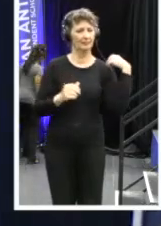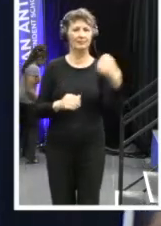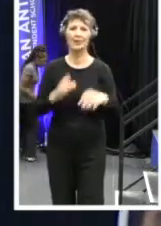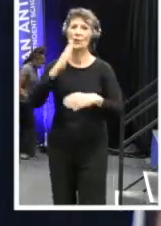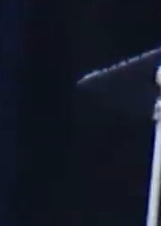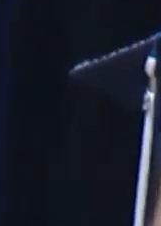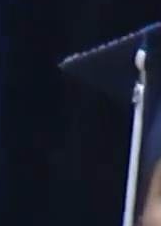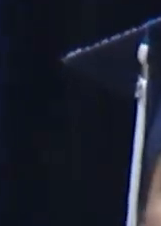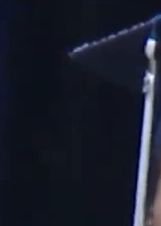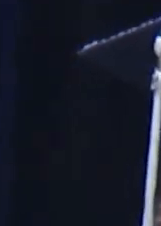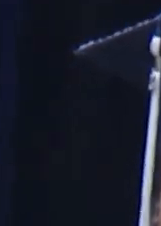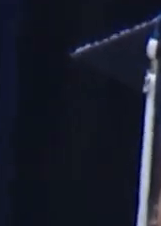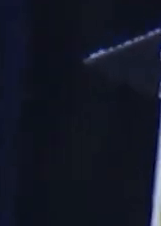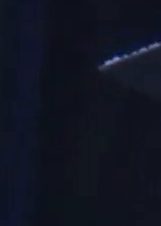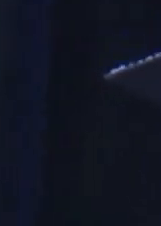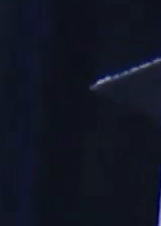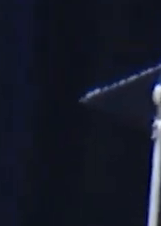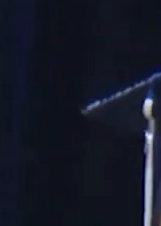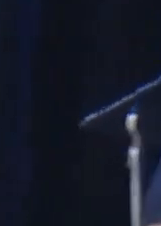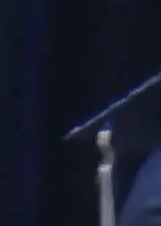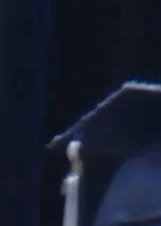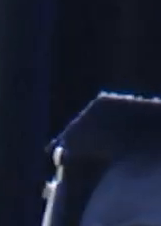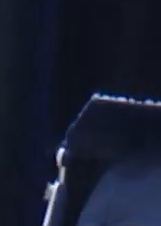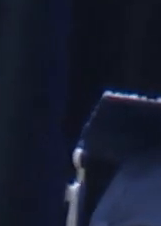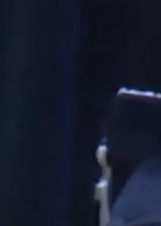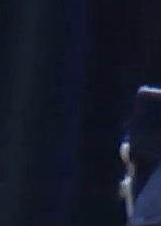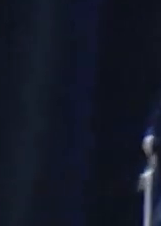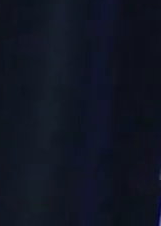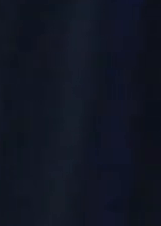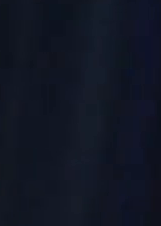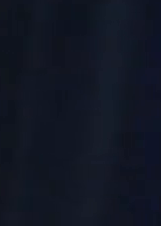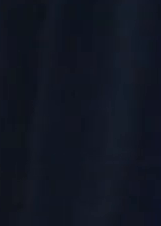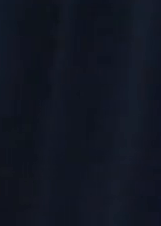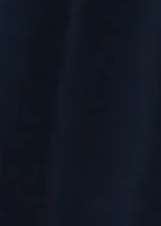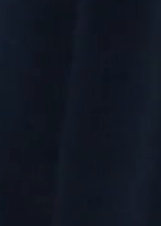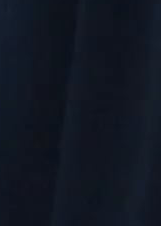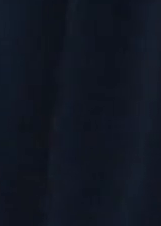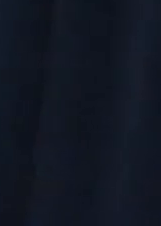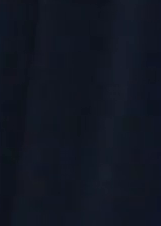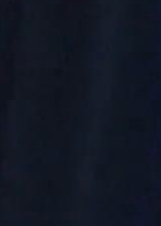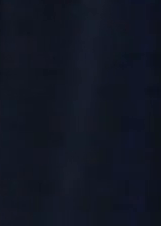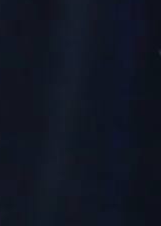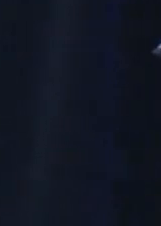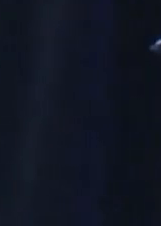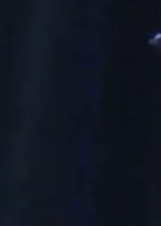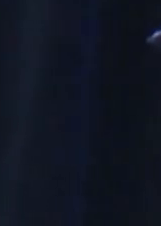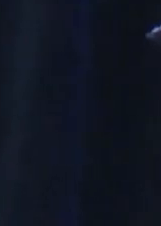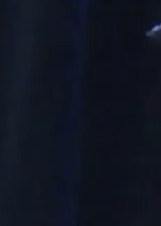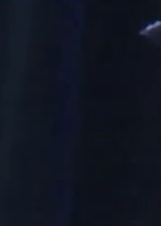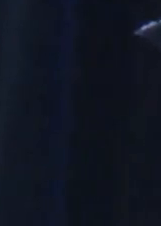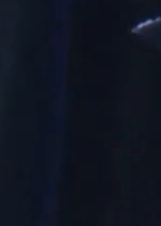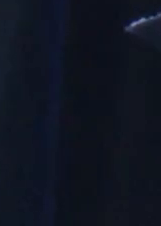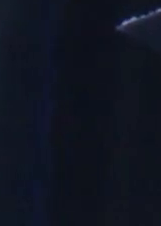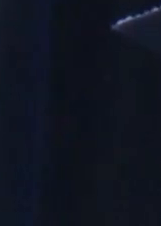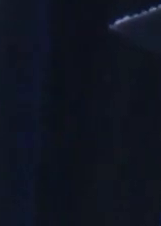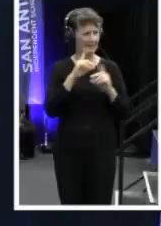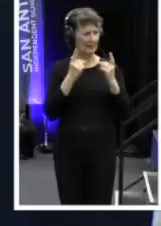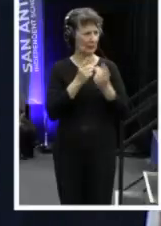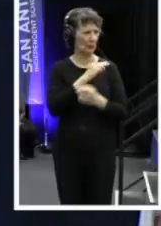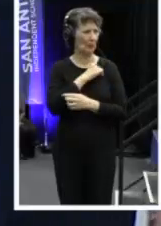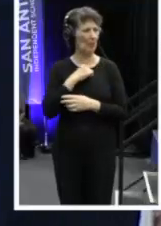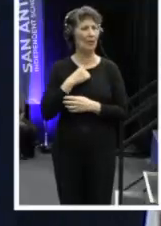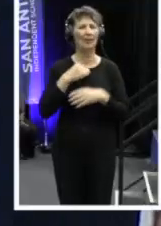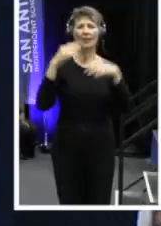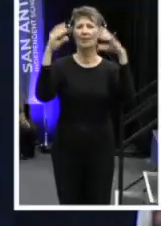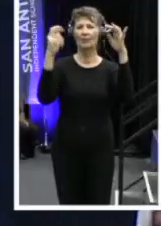Good afternoon, and welcome SAISD board members, Alamo College district members, Travis Early College High School faculty